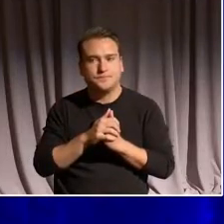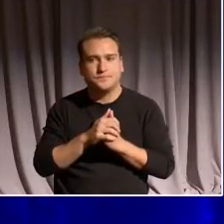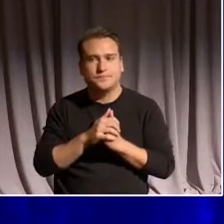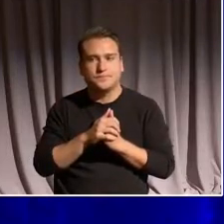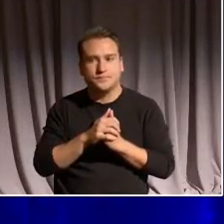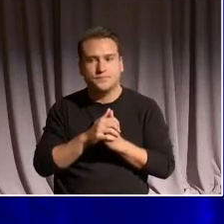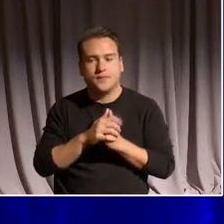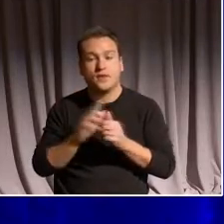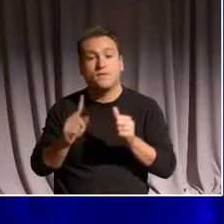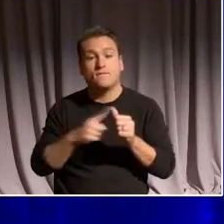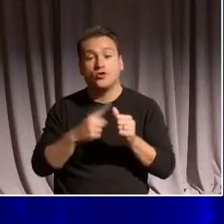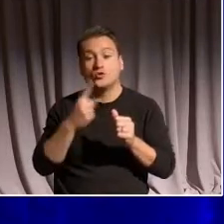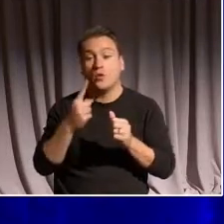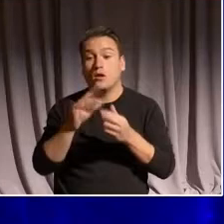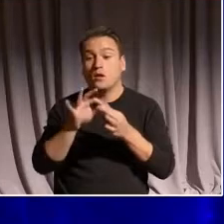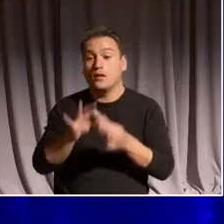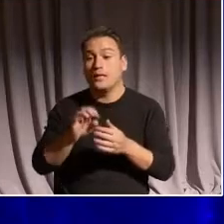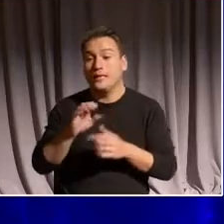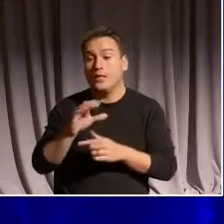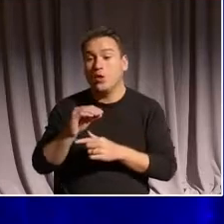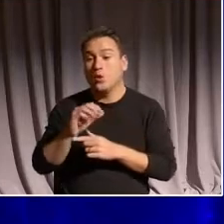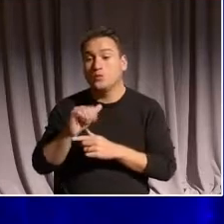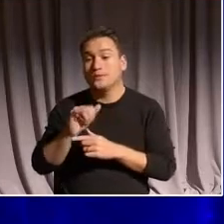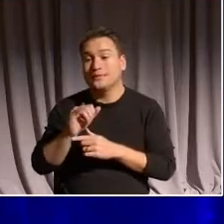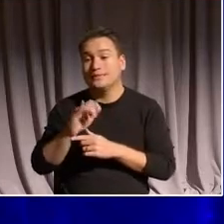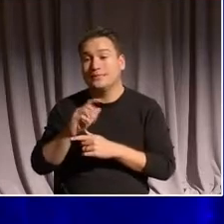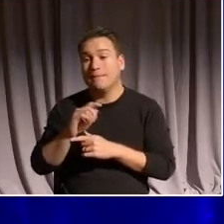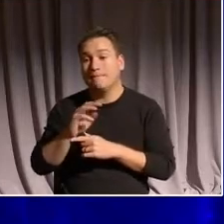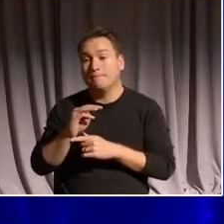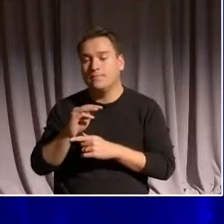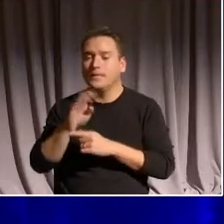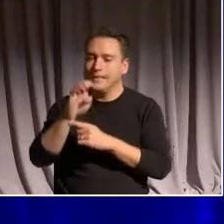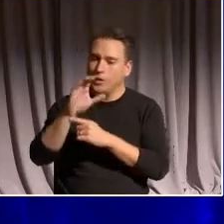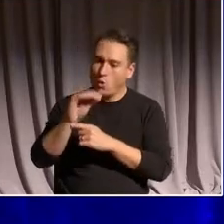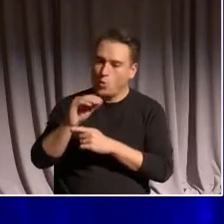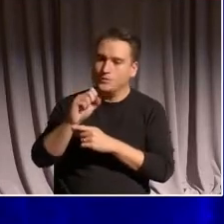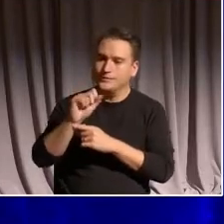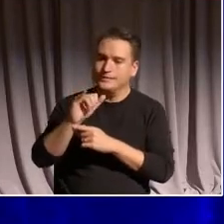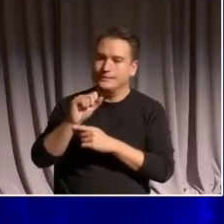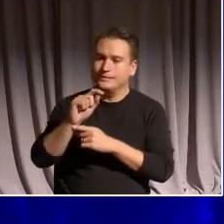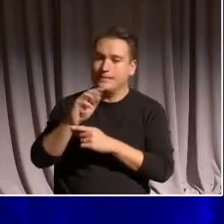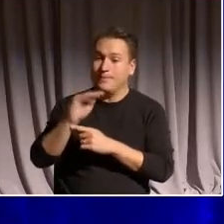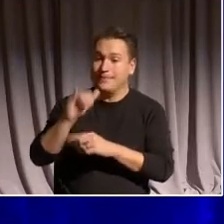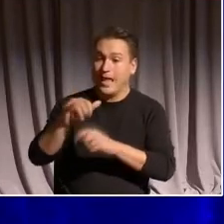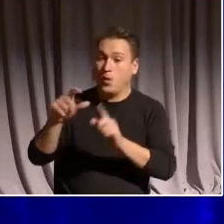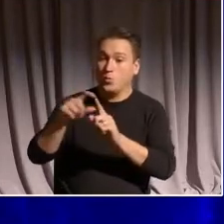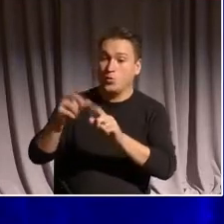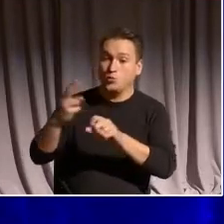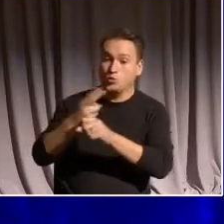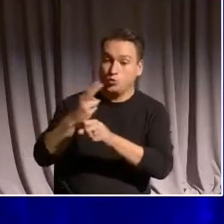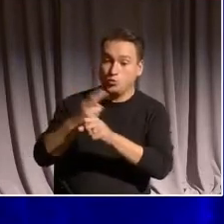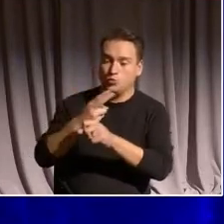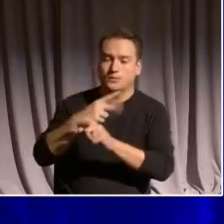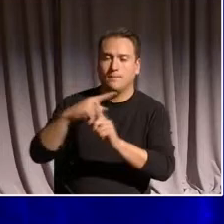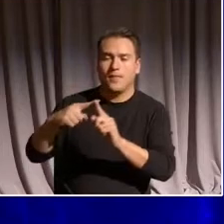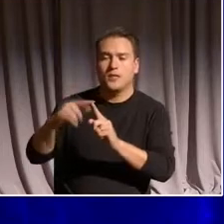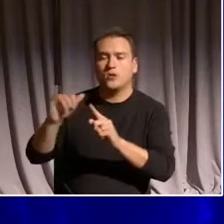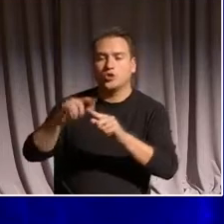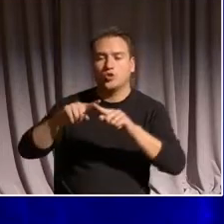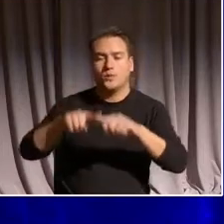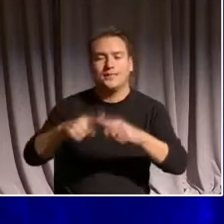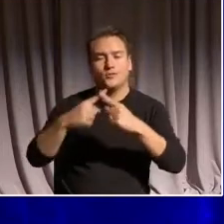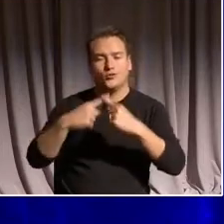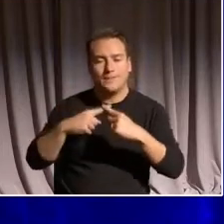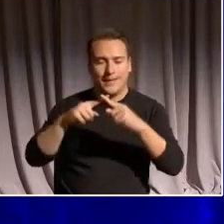quick. The first one is the word ecosystem was used, and that really captured my mind, and along with the word of